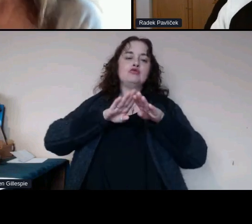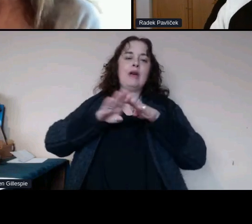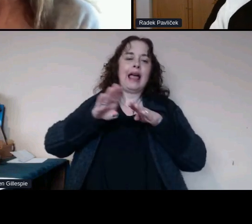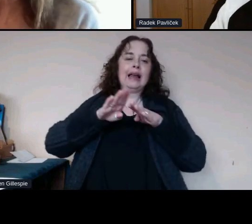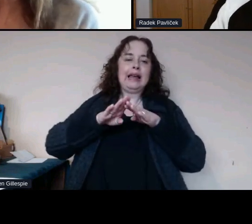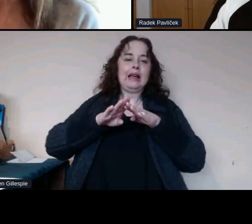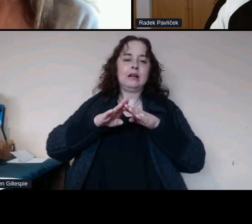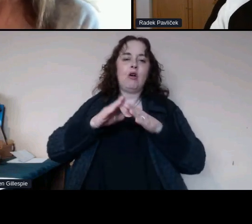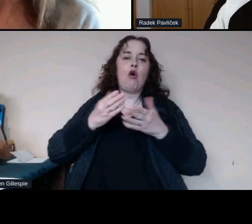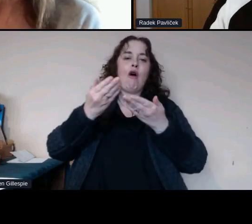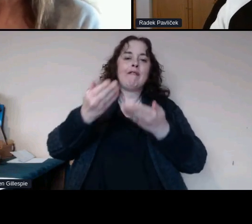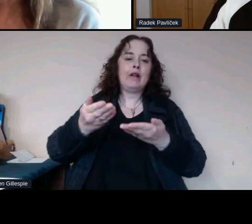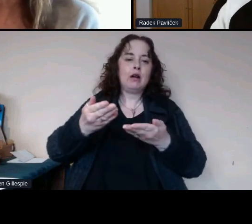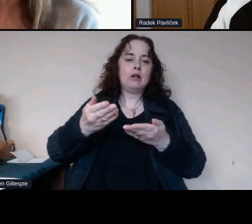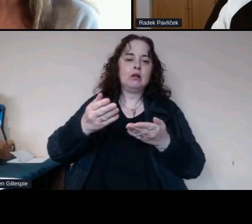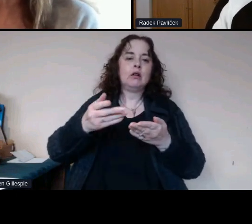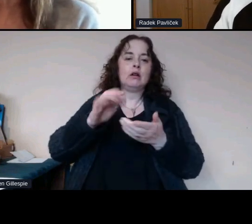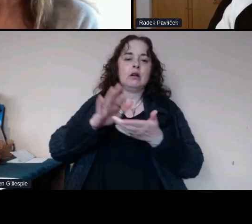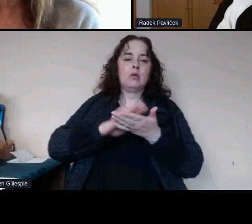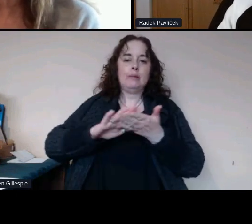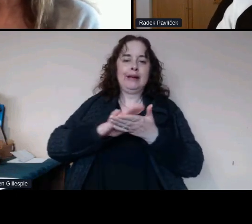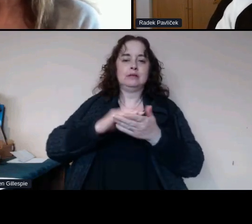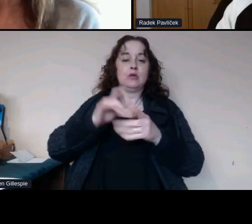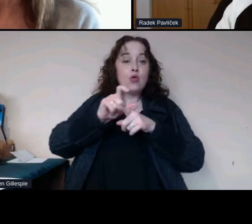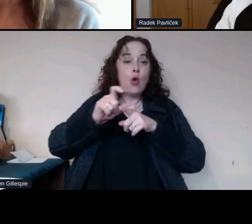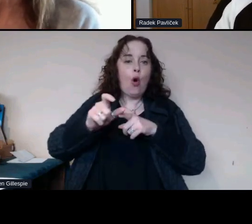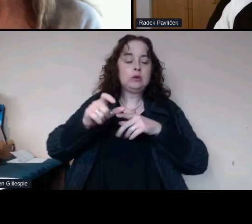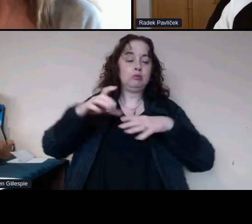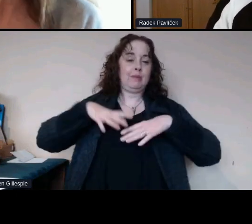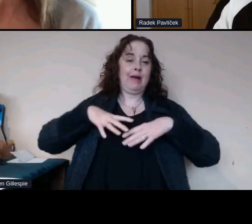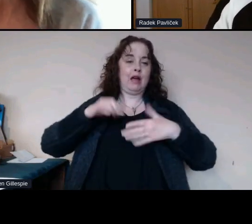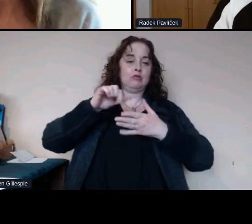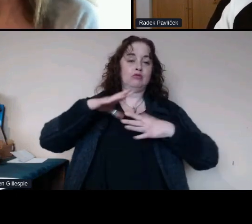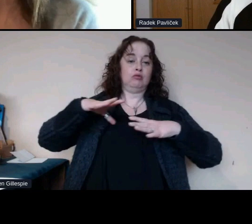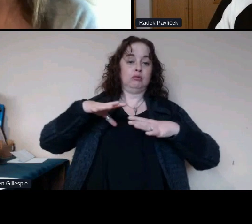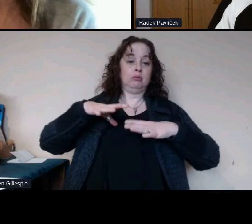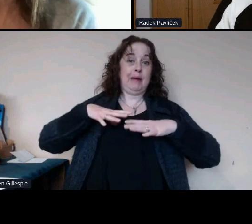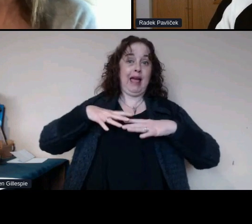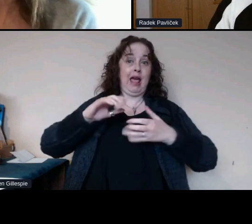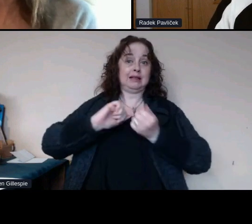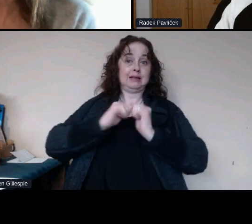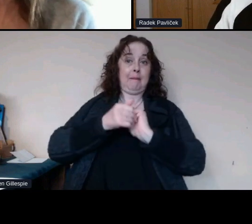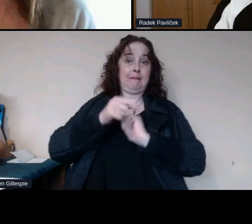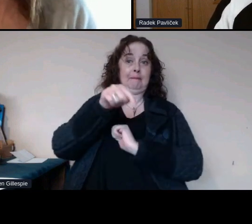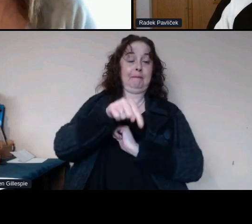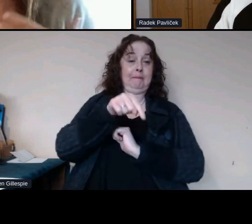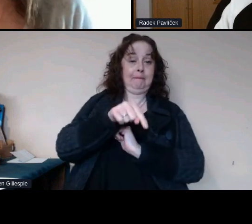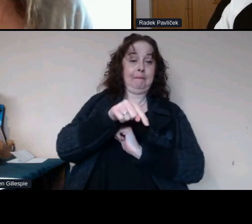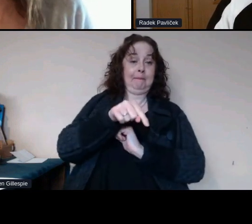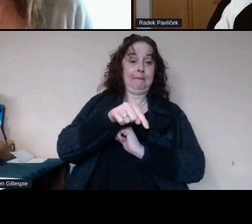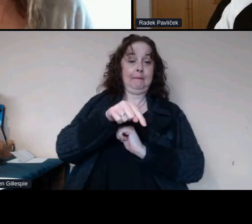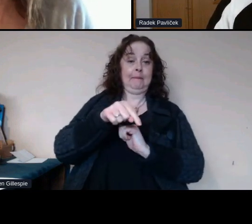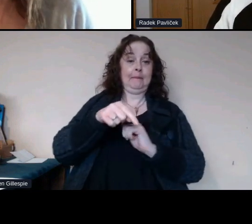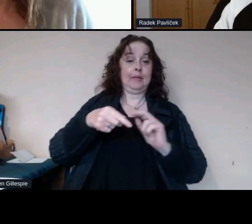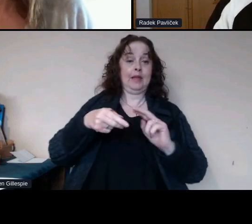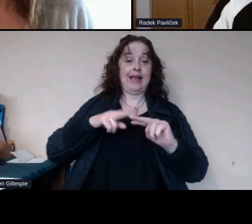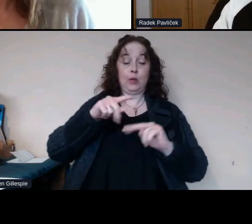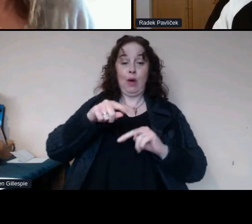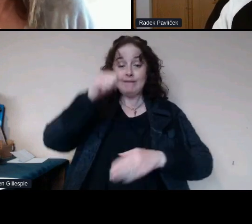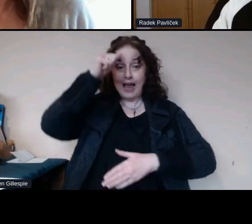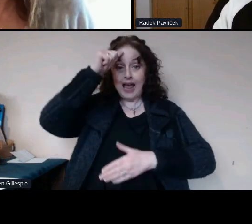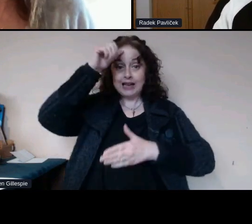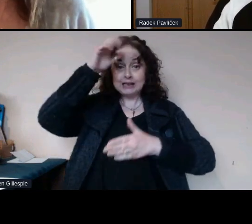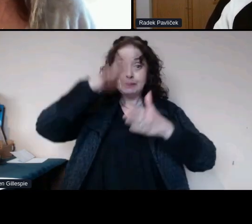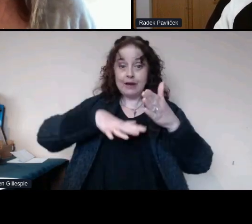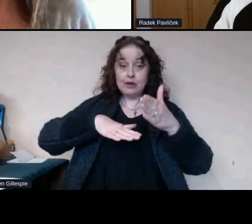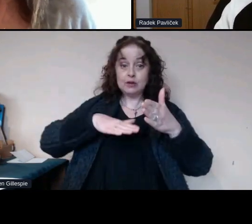that they will actually prepare you in a good way for the exam. But again, it's also possible to study if you have the experience of